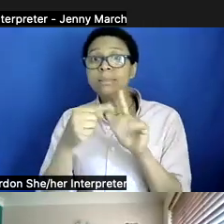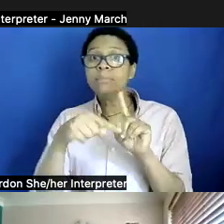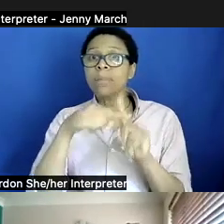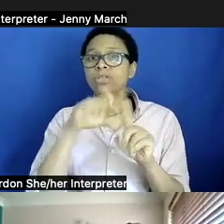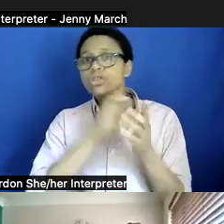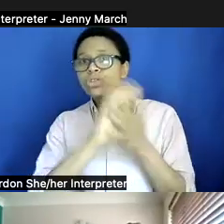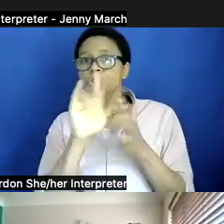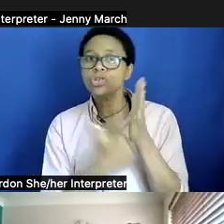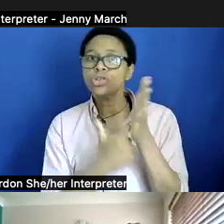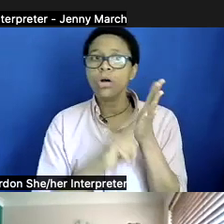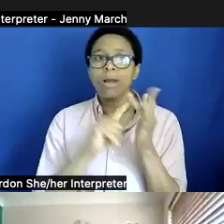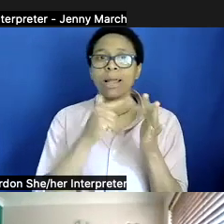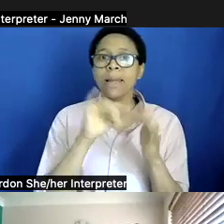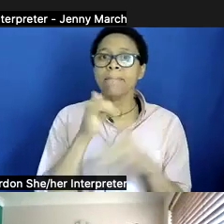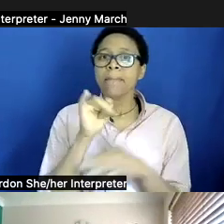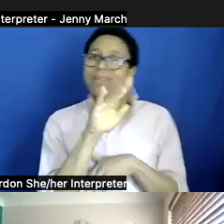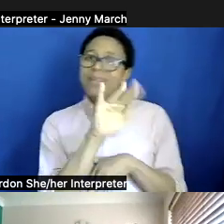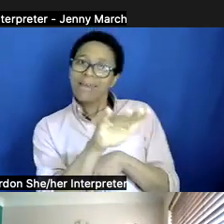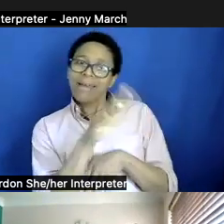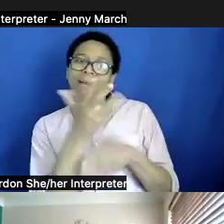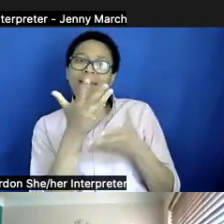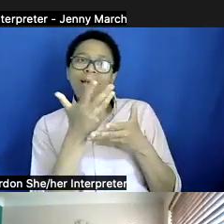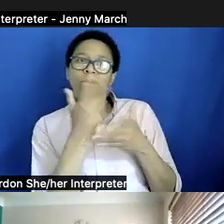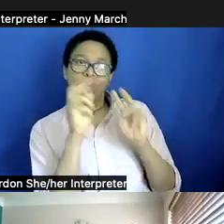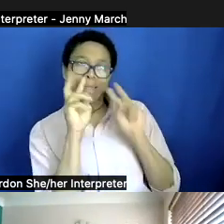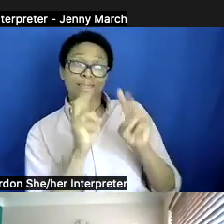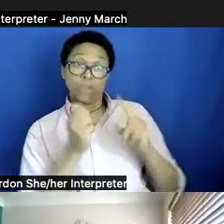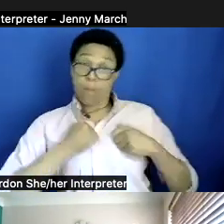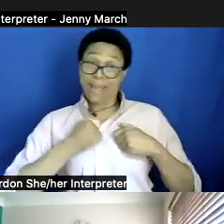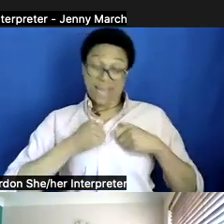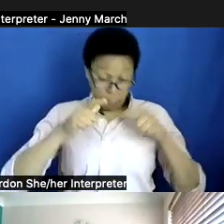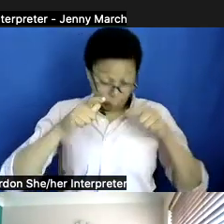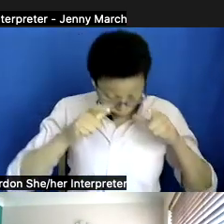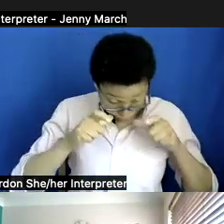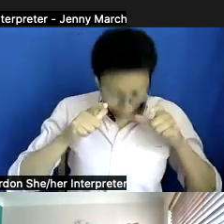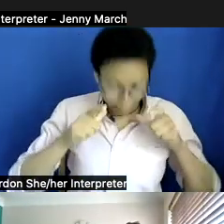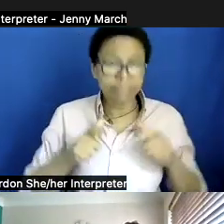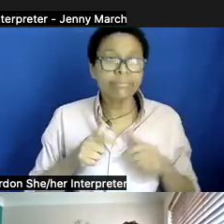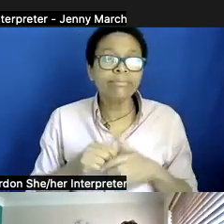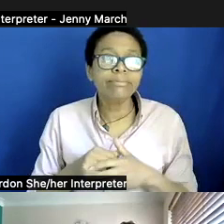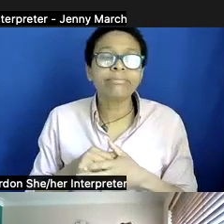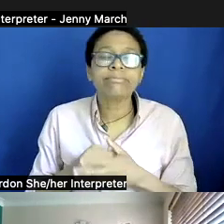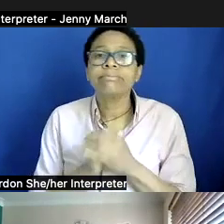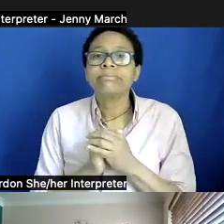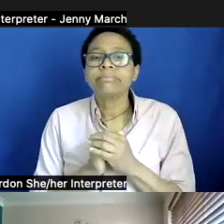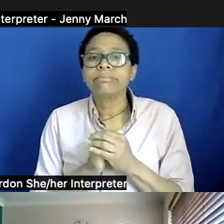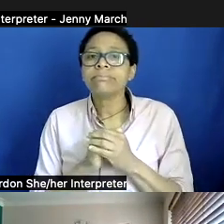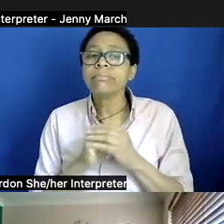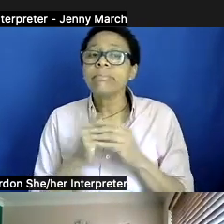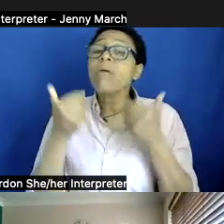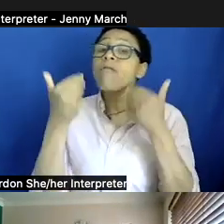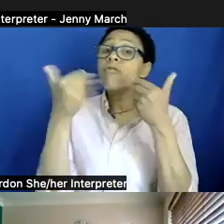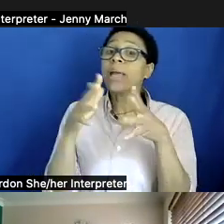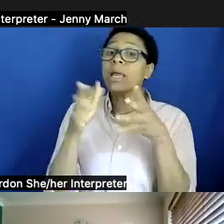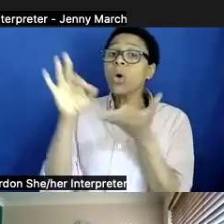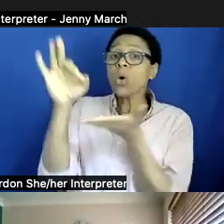on the screen. Here we go. So this is my desk view. So I've literally just been doodling along